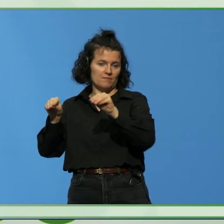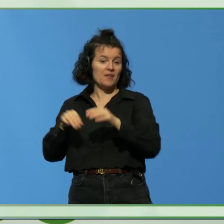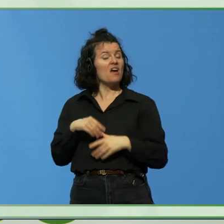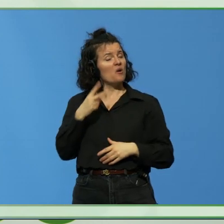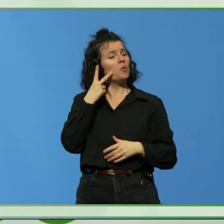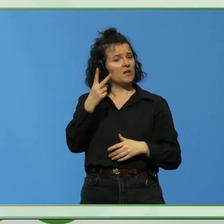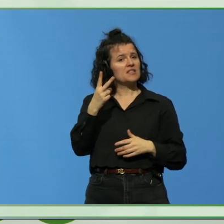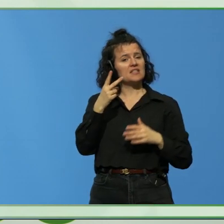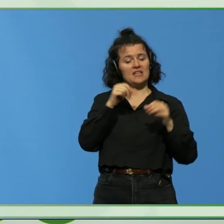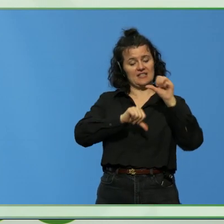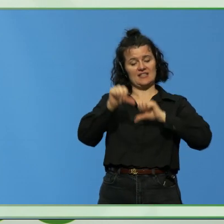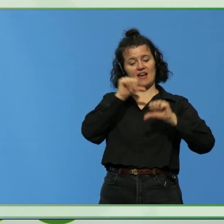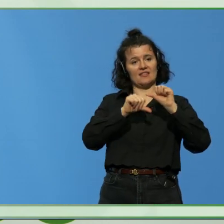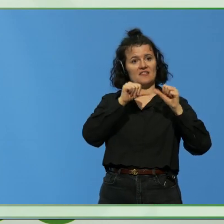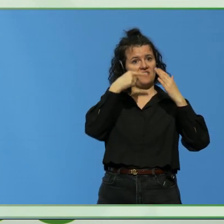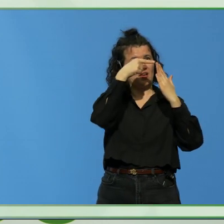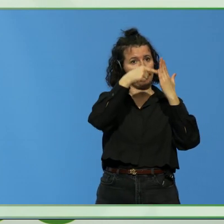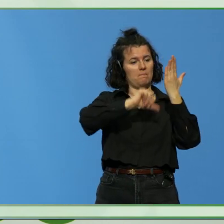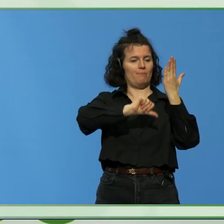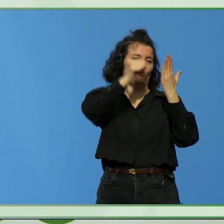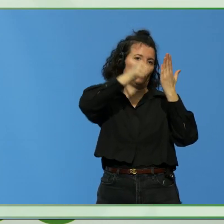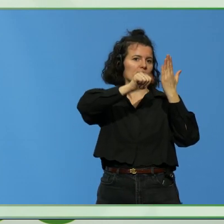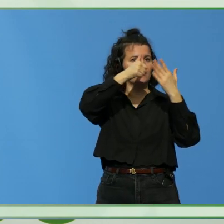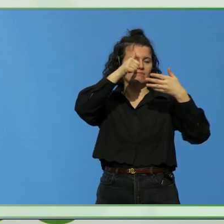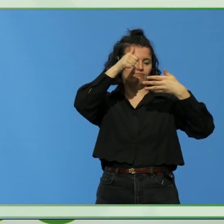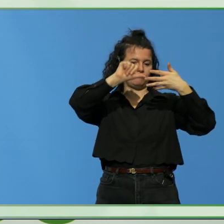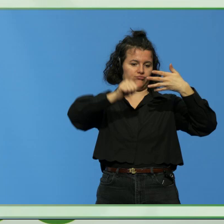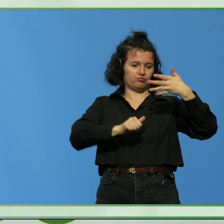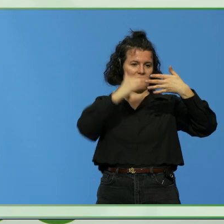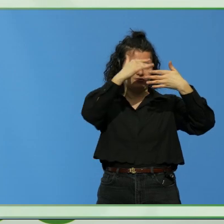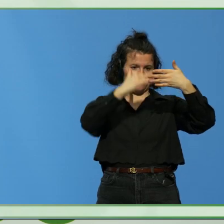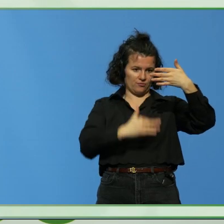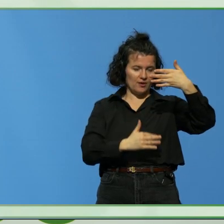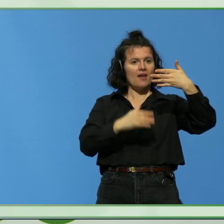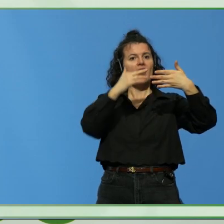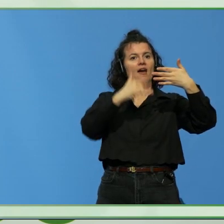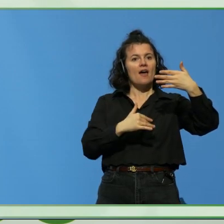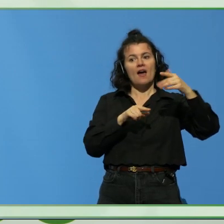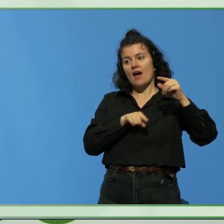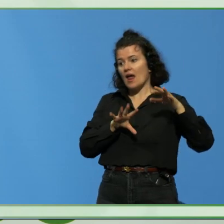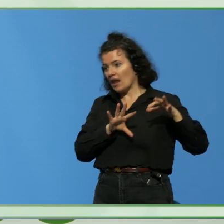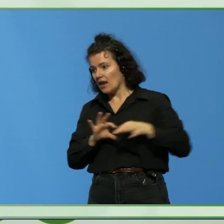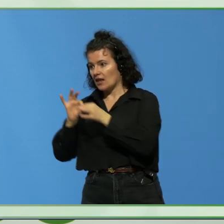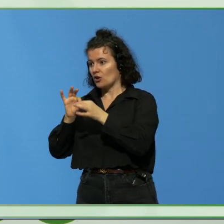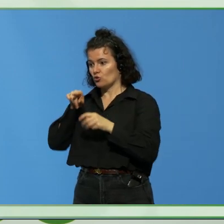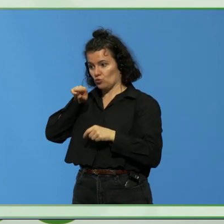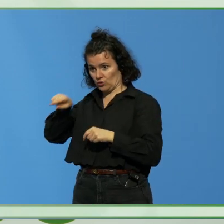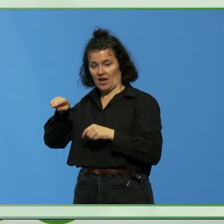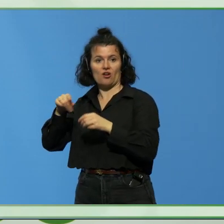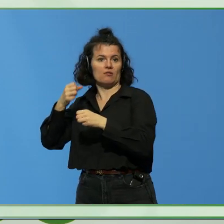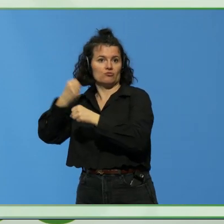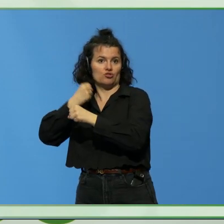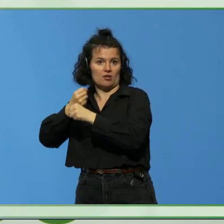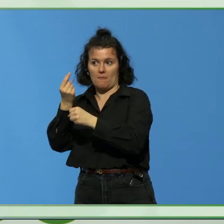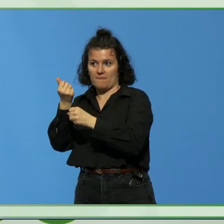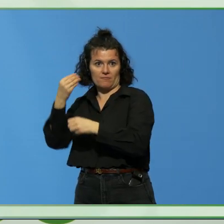score of those calls being increasing directly proportionate to the revenue that this startup is generating. So we